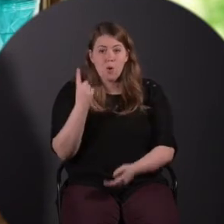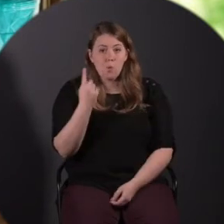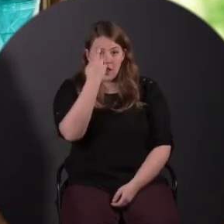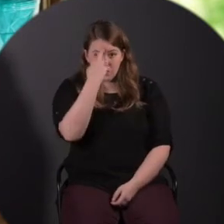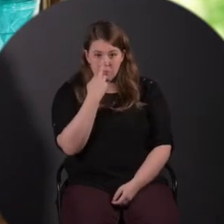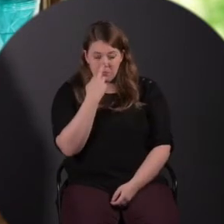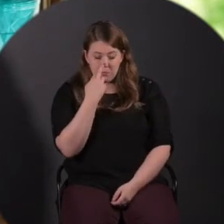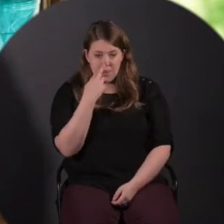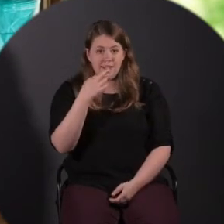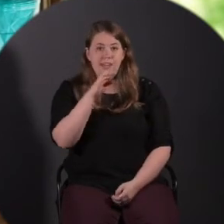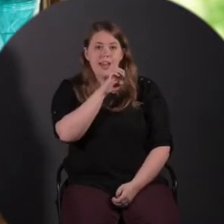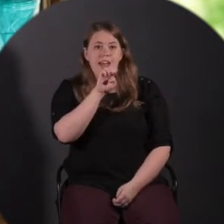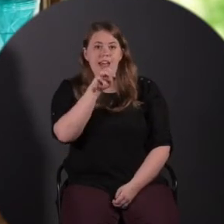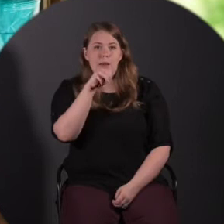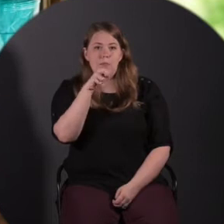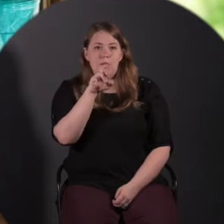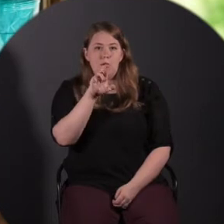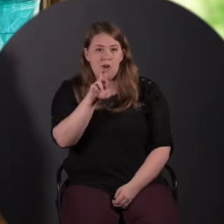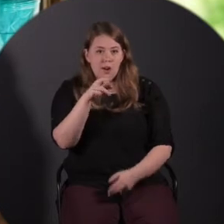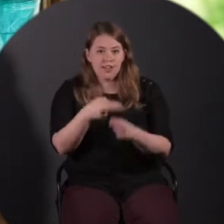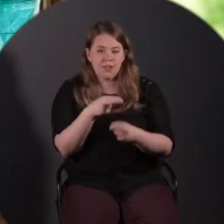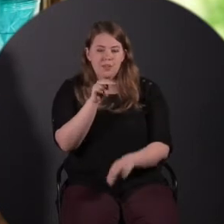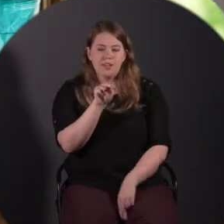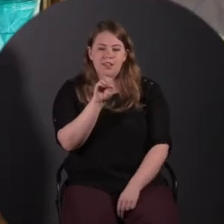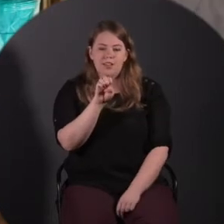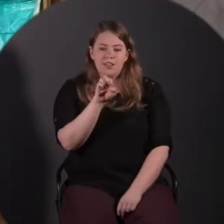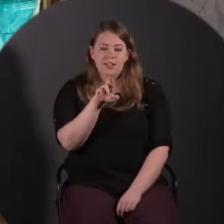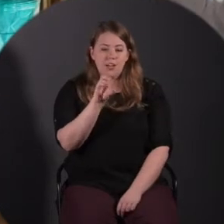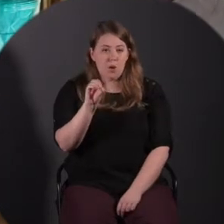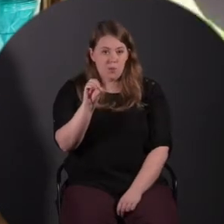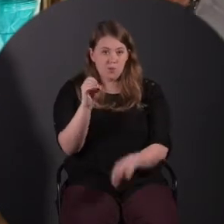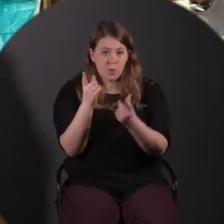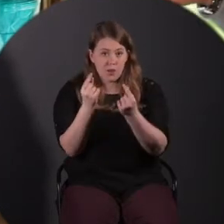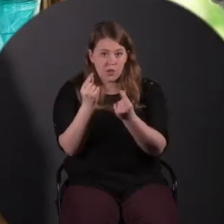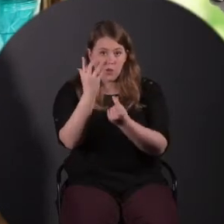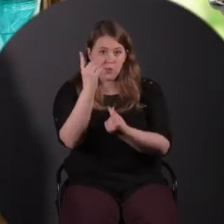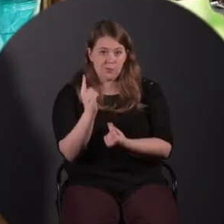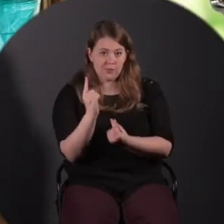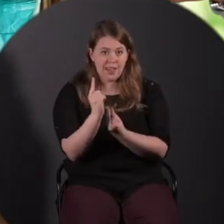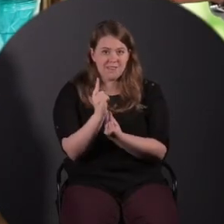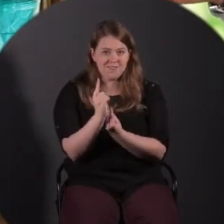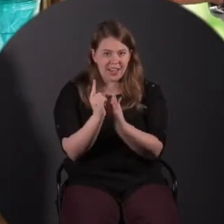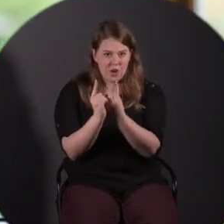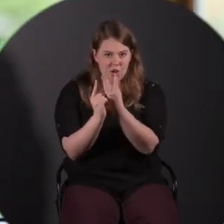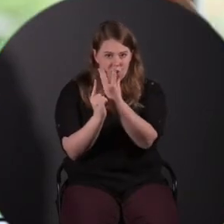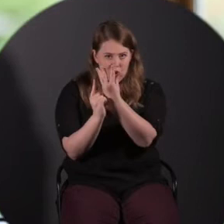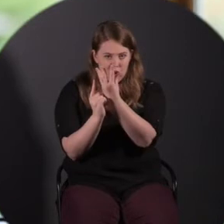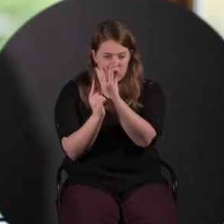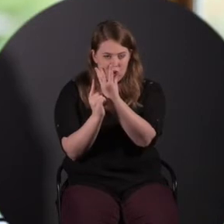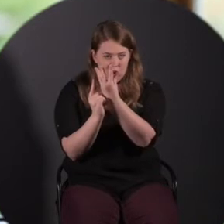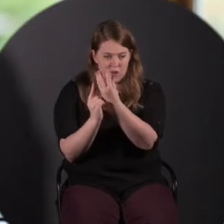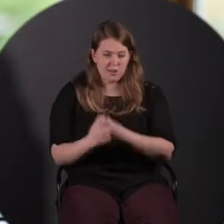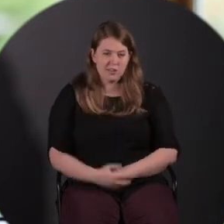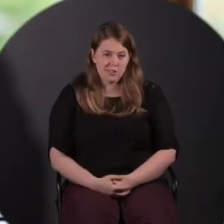Nero, and he would light Christians on fire and put them in his garden at night to light up his garden.